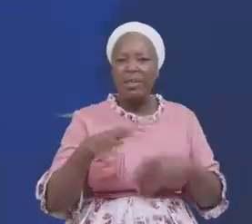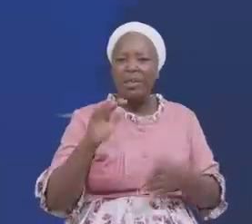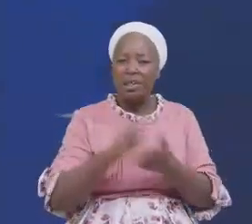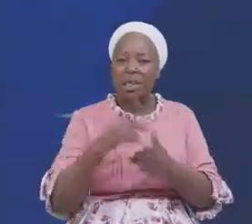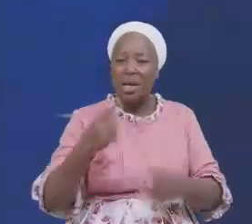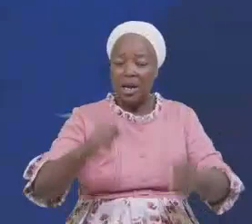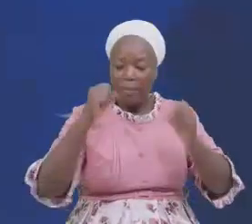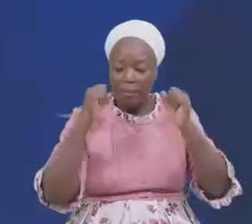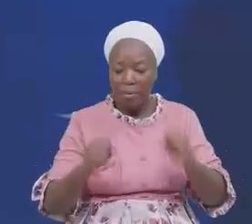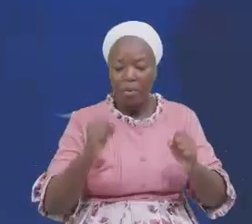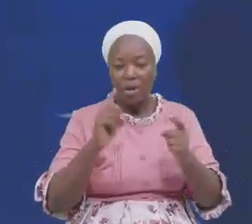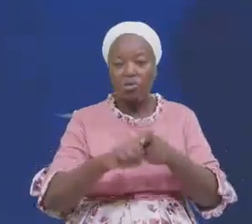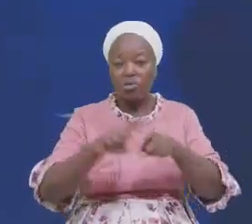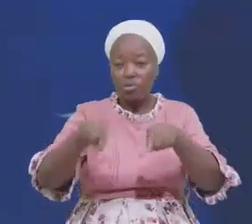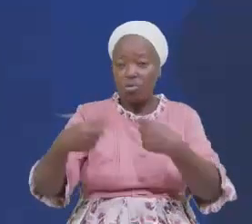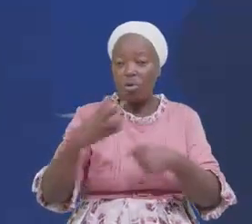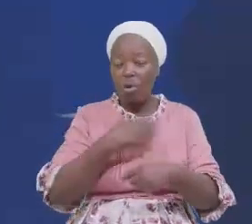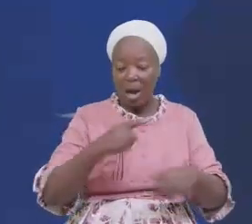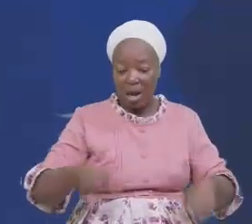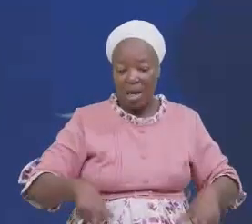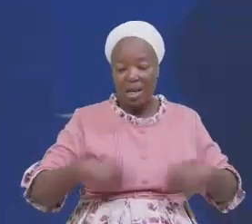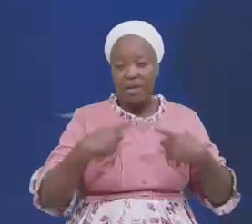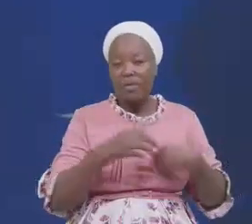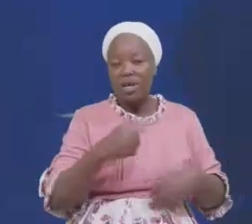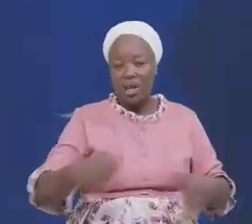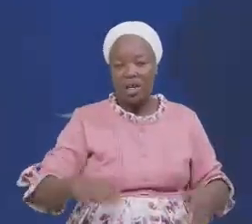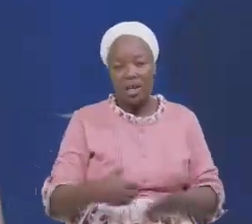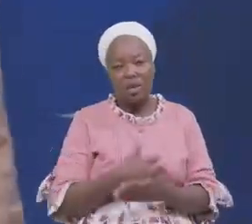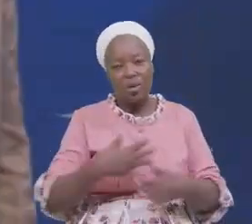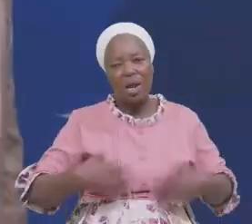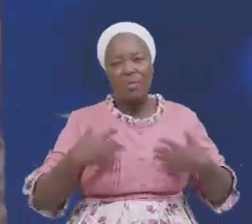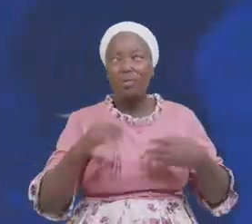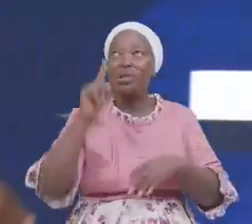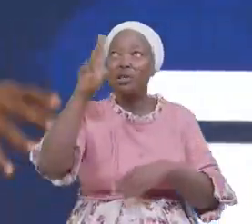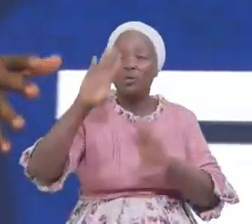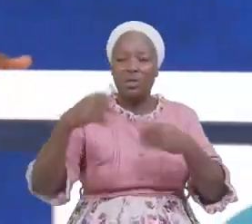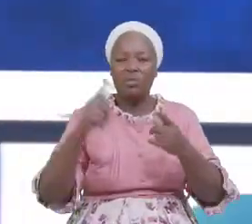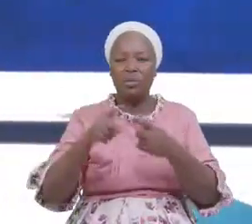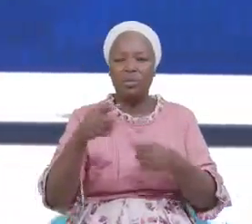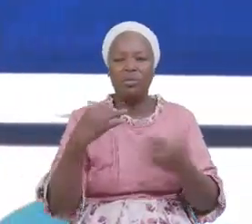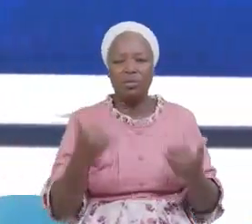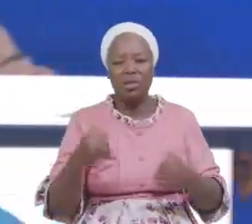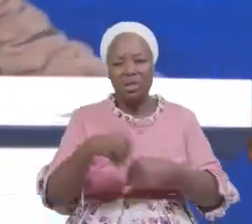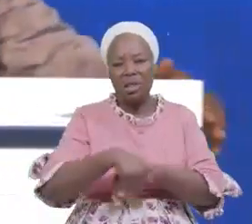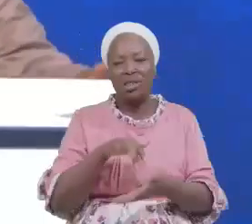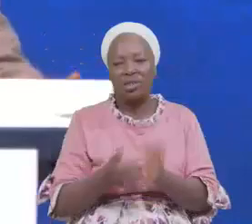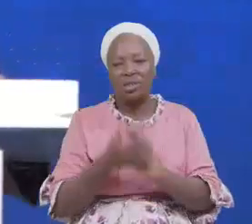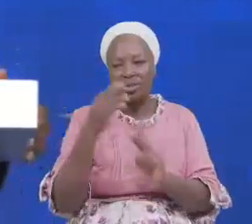go and live a new life, he'll grant to you tonight.